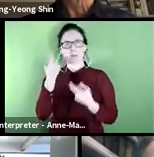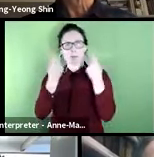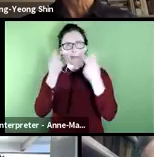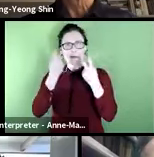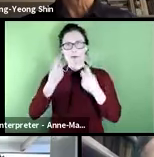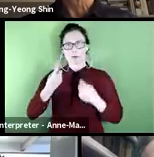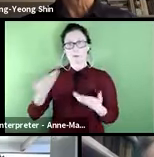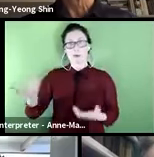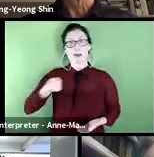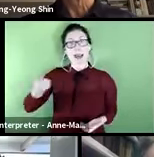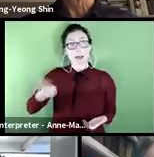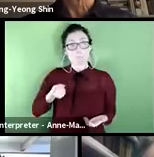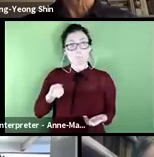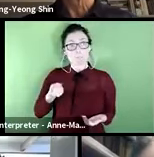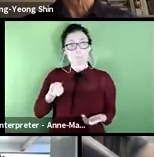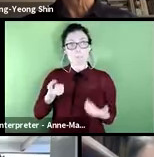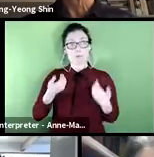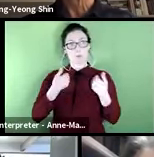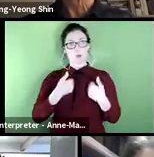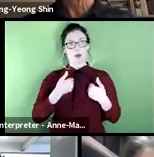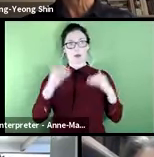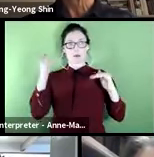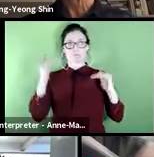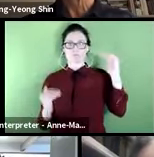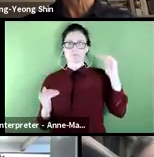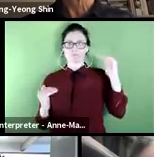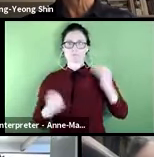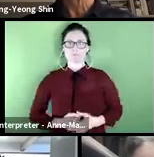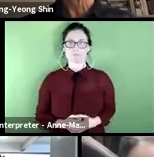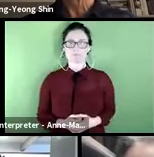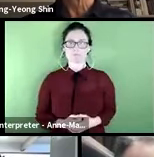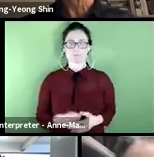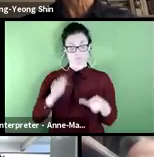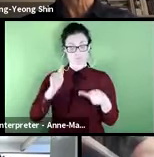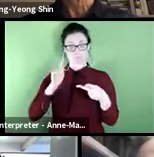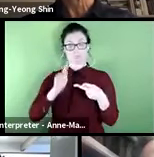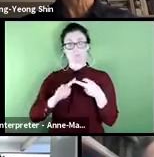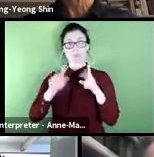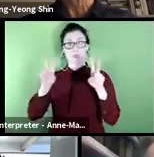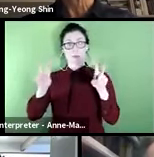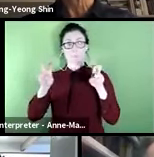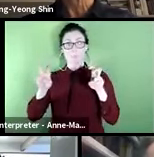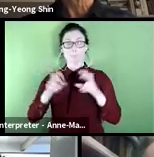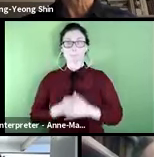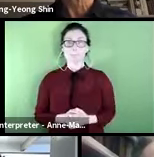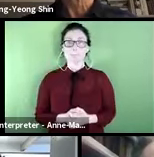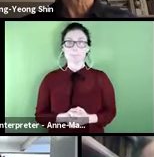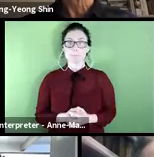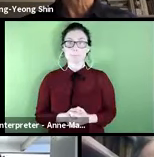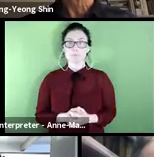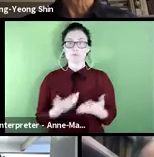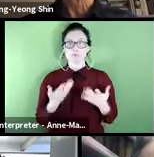wealth inequalities. So the second theme of our seminar is to understand how wealth,